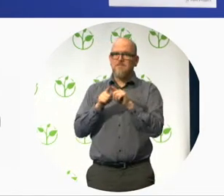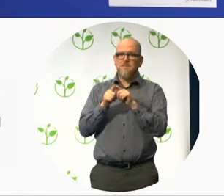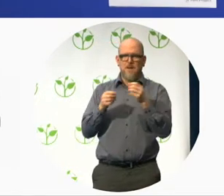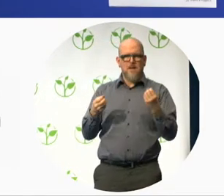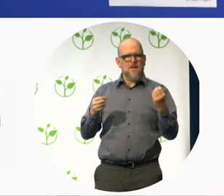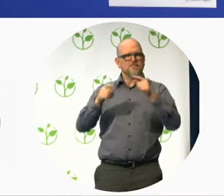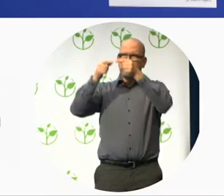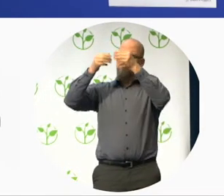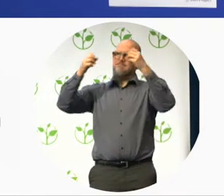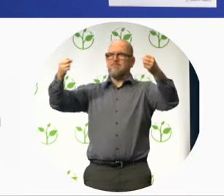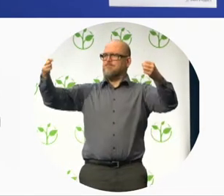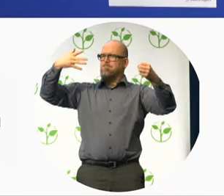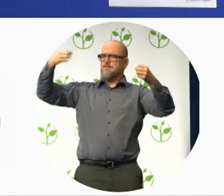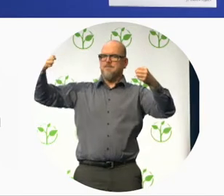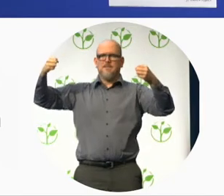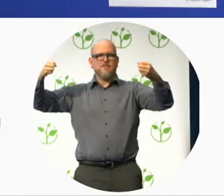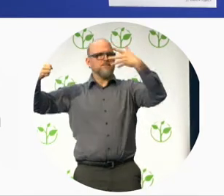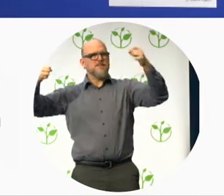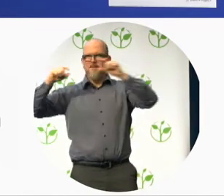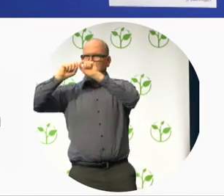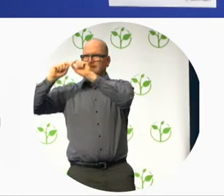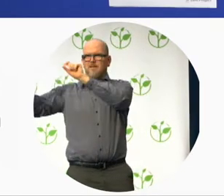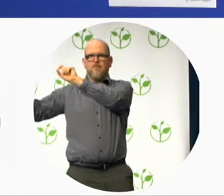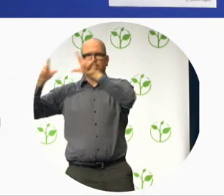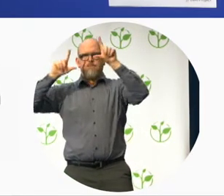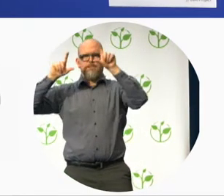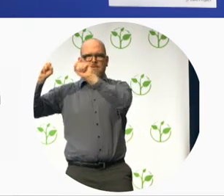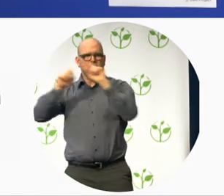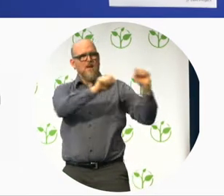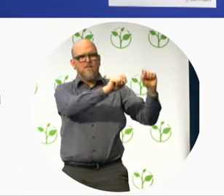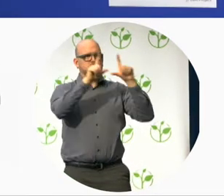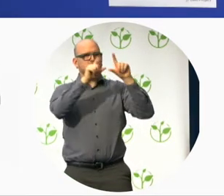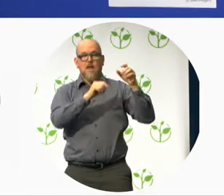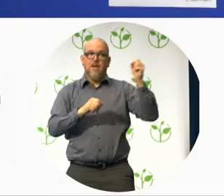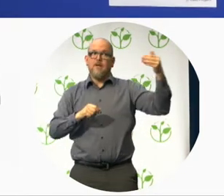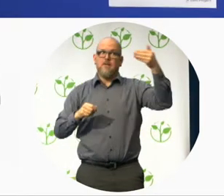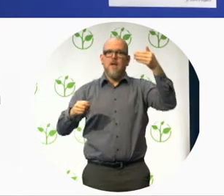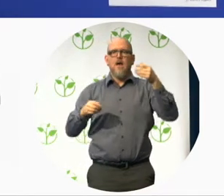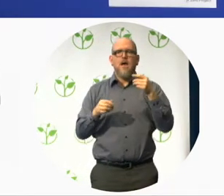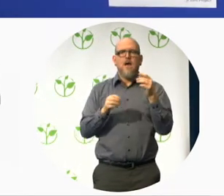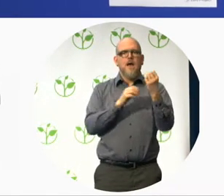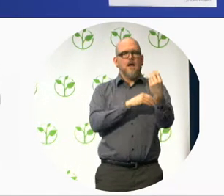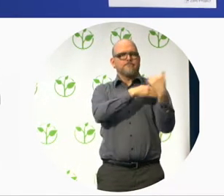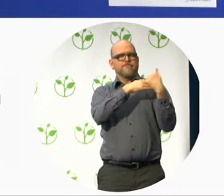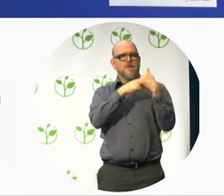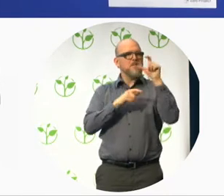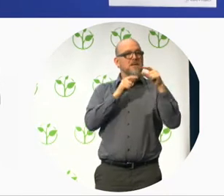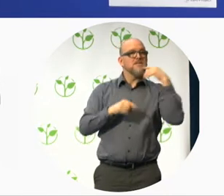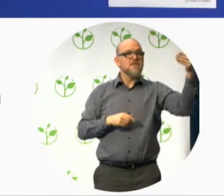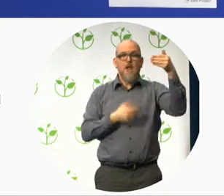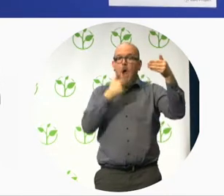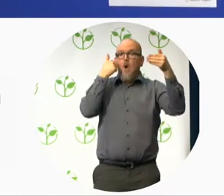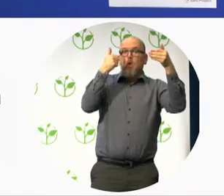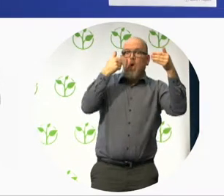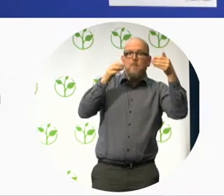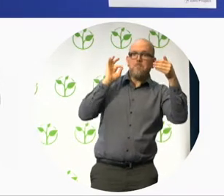actually mimics the feedback form that we request from all of our clients. And like I said, it's been rather